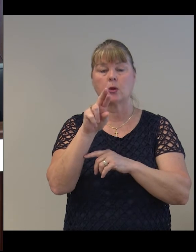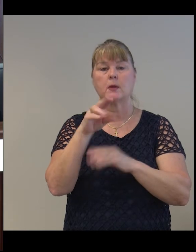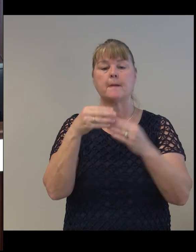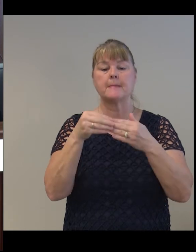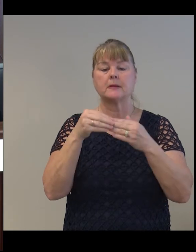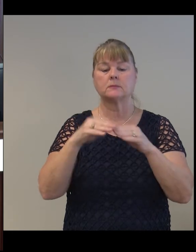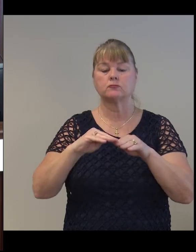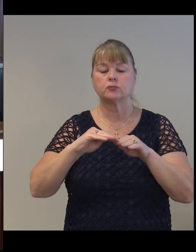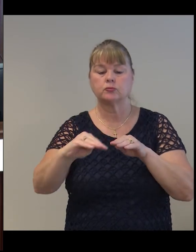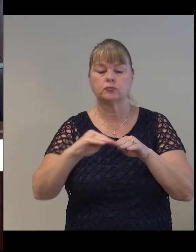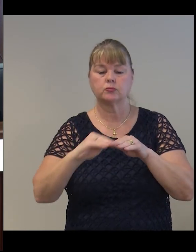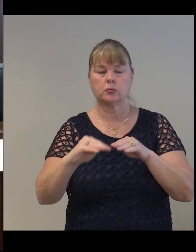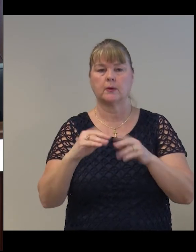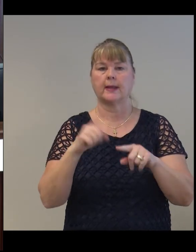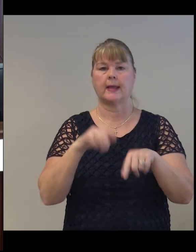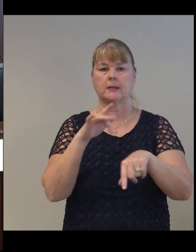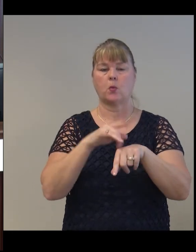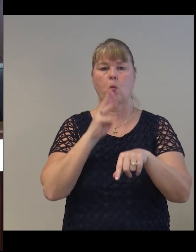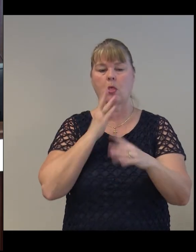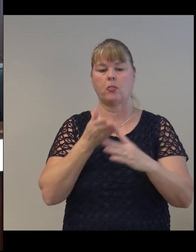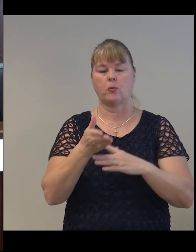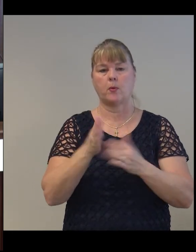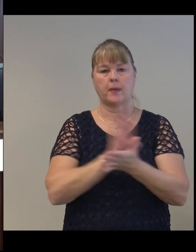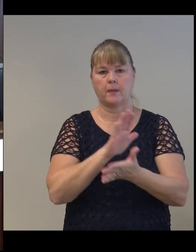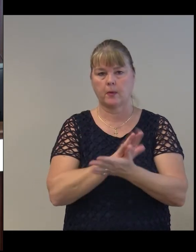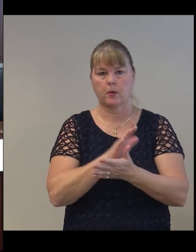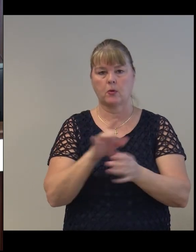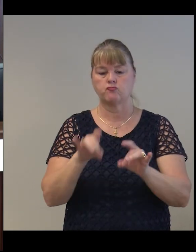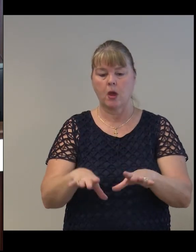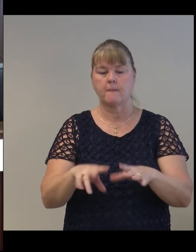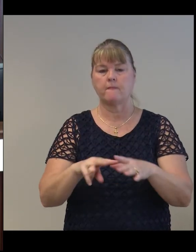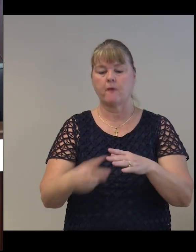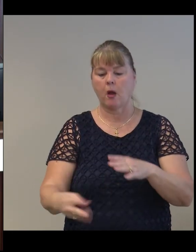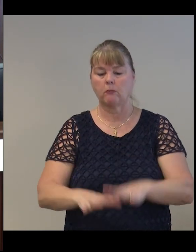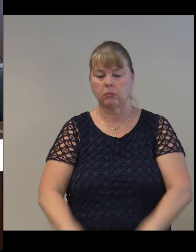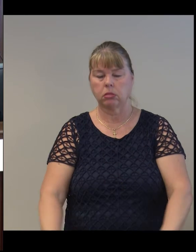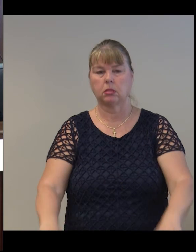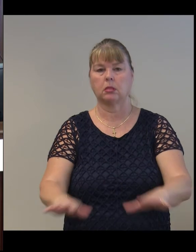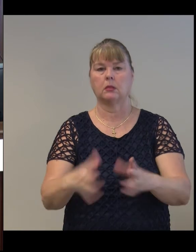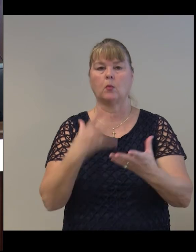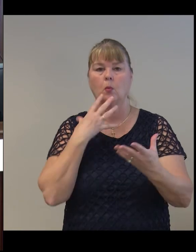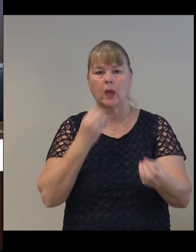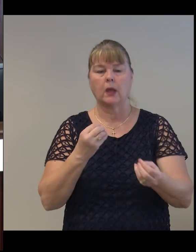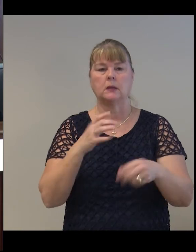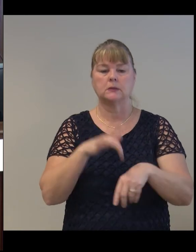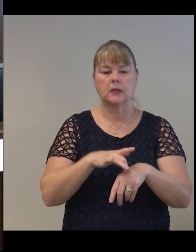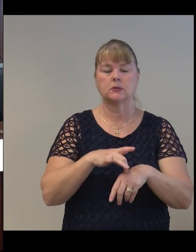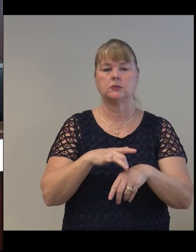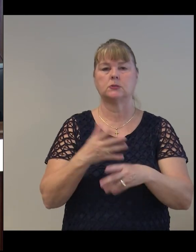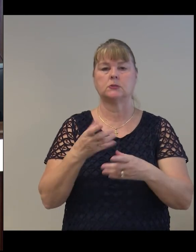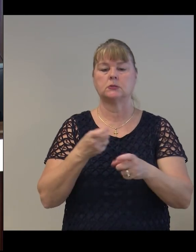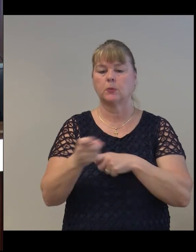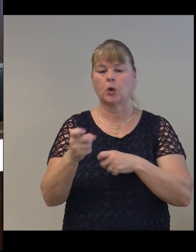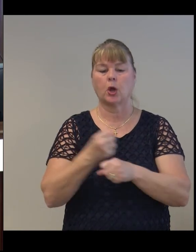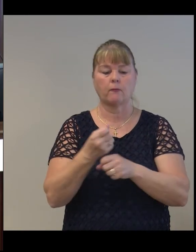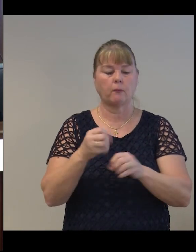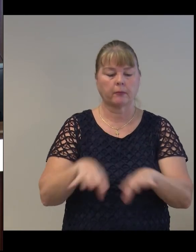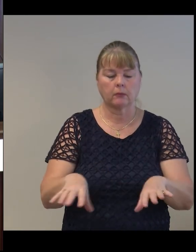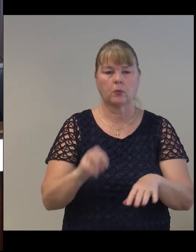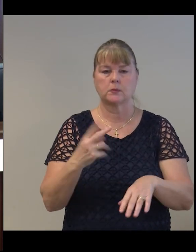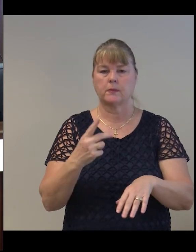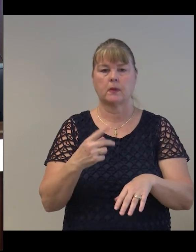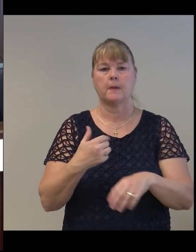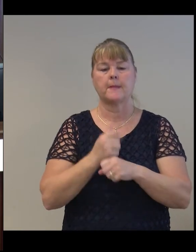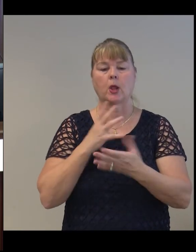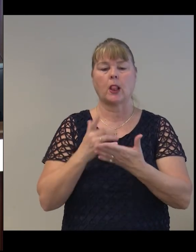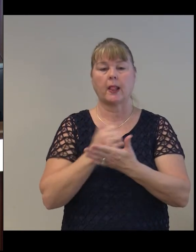would be awesome because then it's waterproof. You don't have to worry about dropping that in a puddle or dropping it or getting water on it or spilling your coffee on